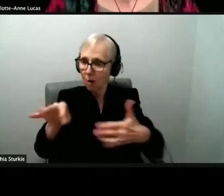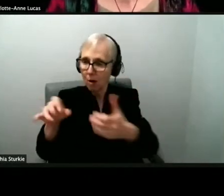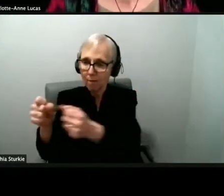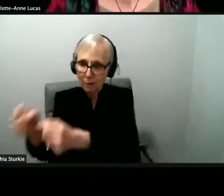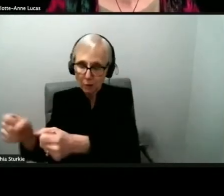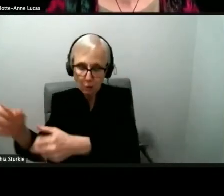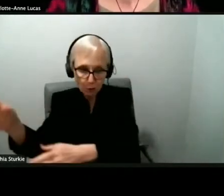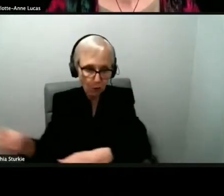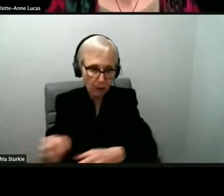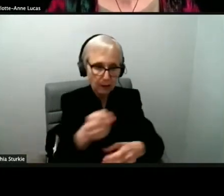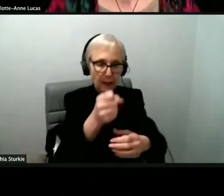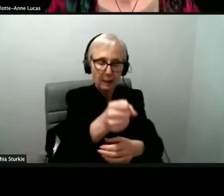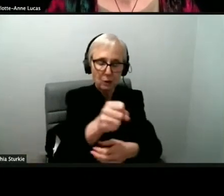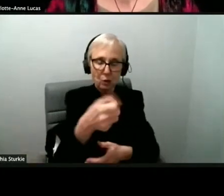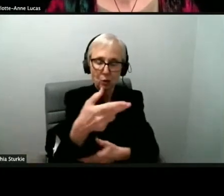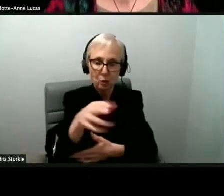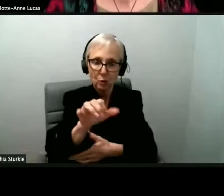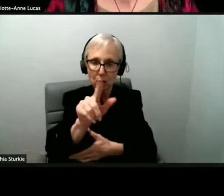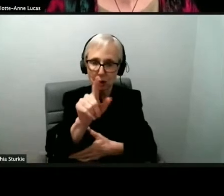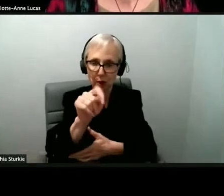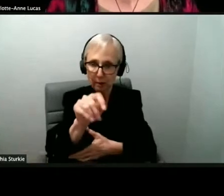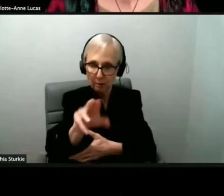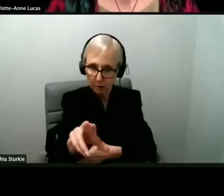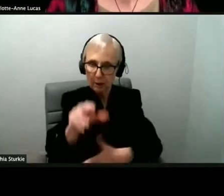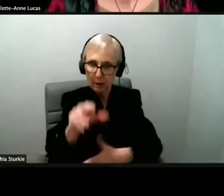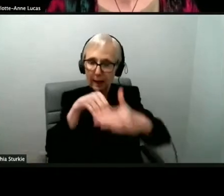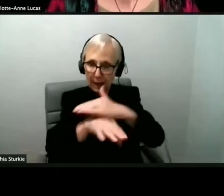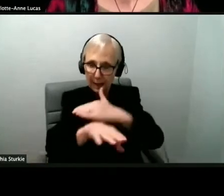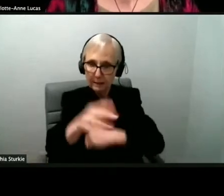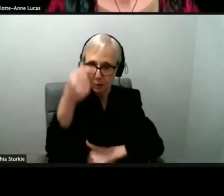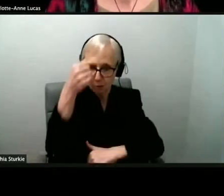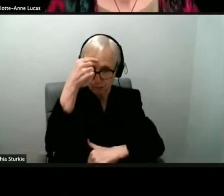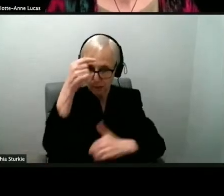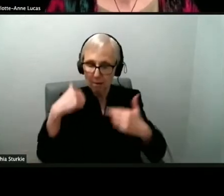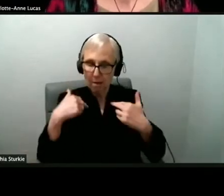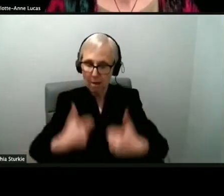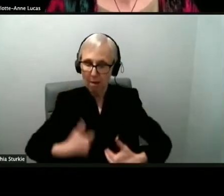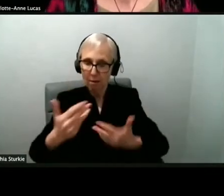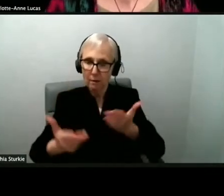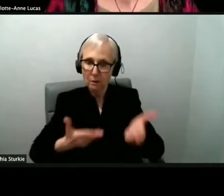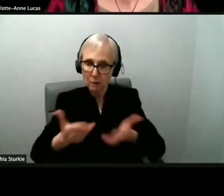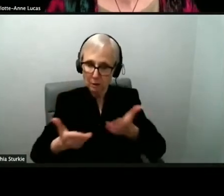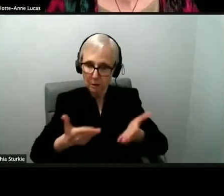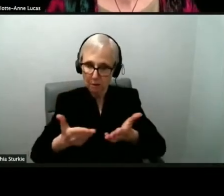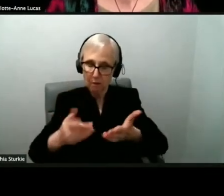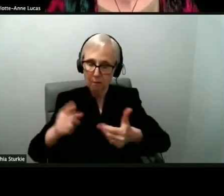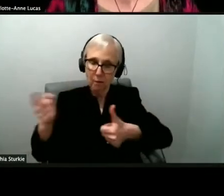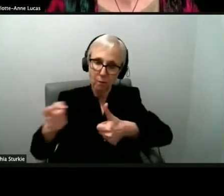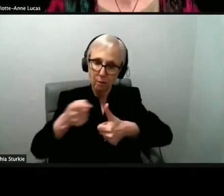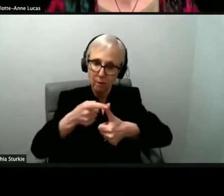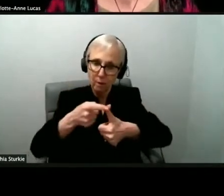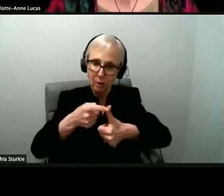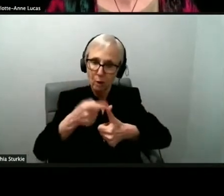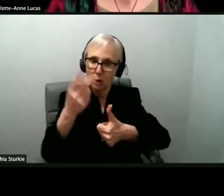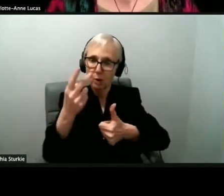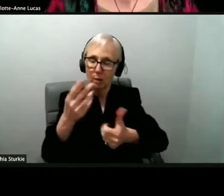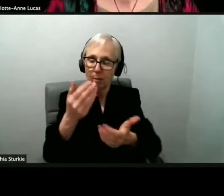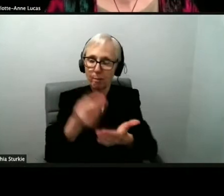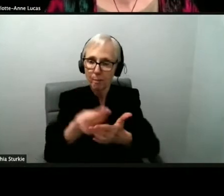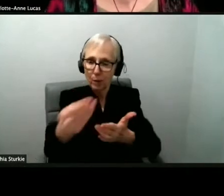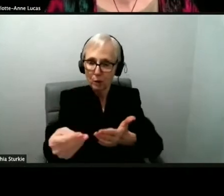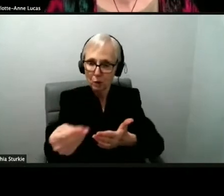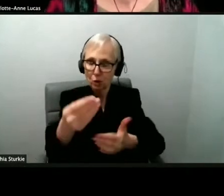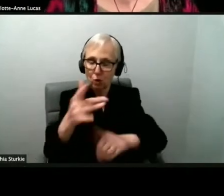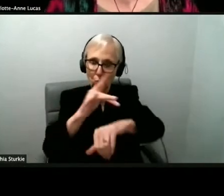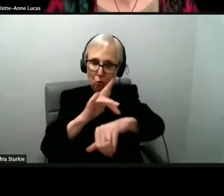in shelter and getting them access to mental health services. So one, I'll propose the purchase of 2 vacant hotels and